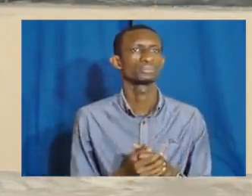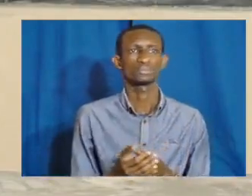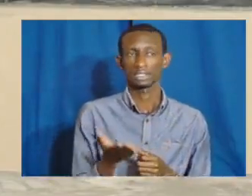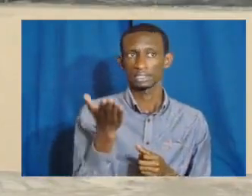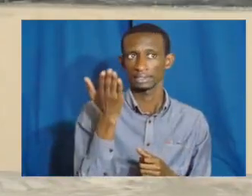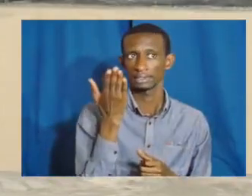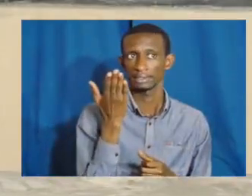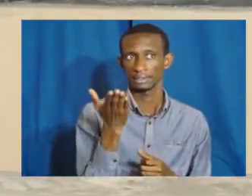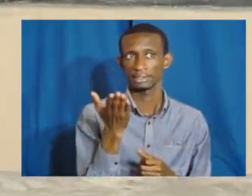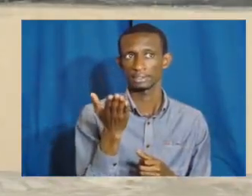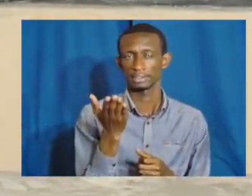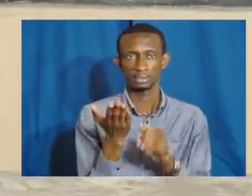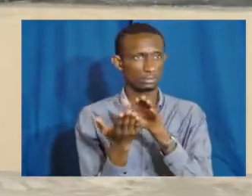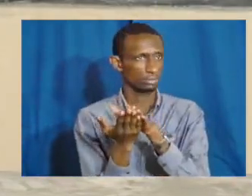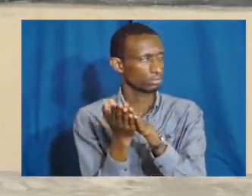one becomes